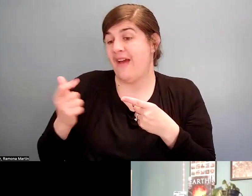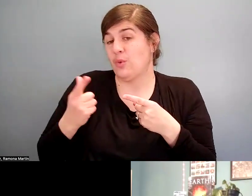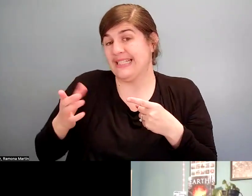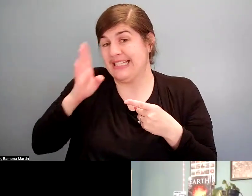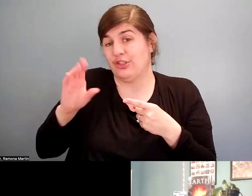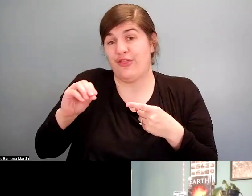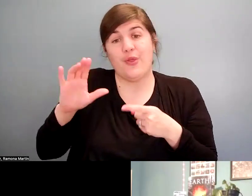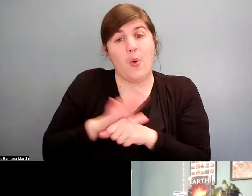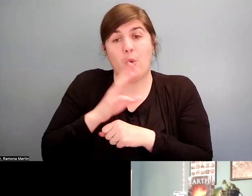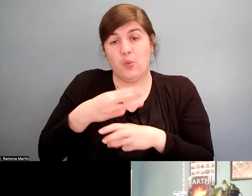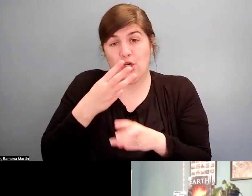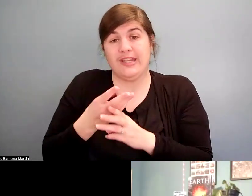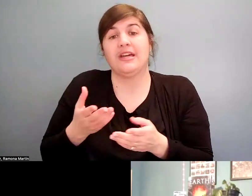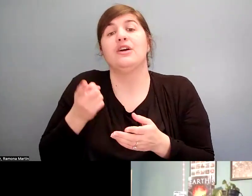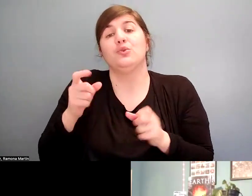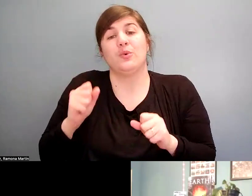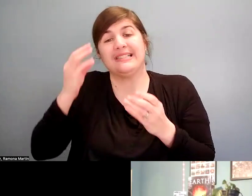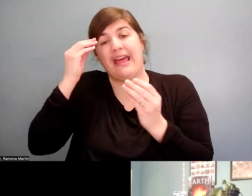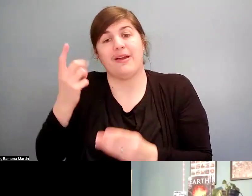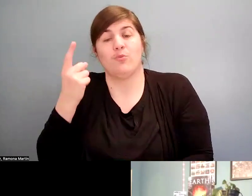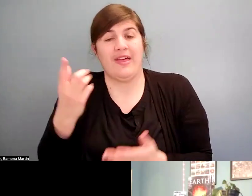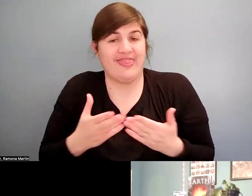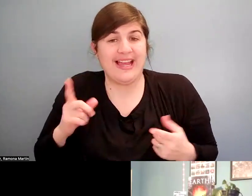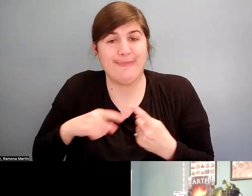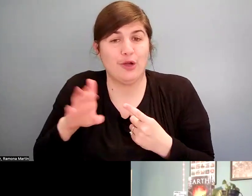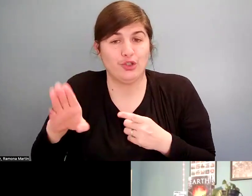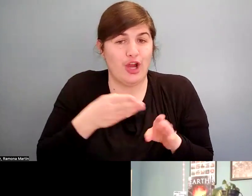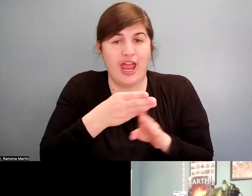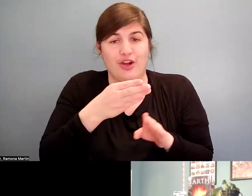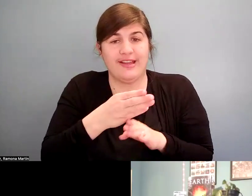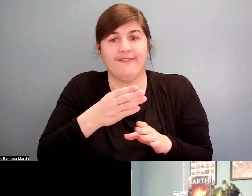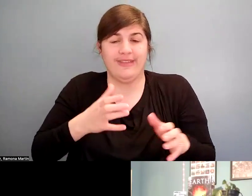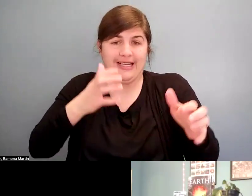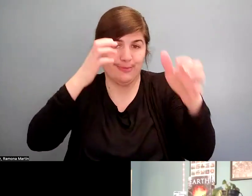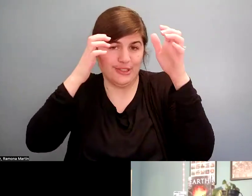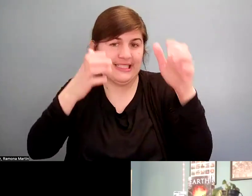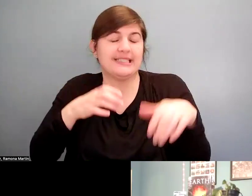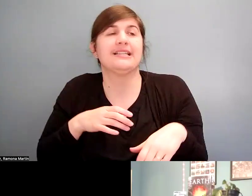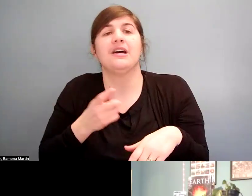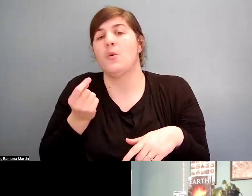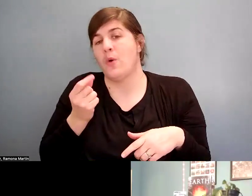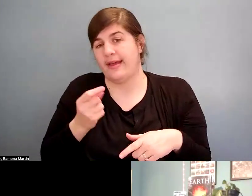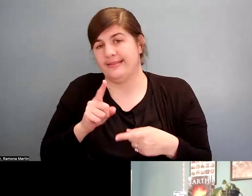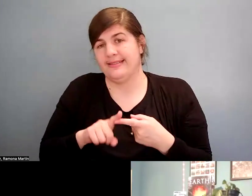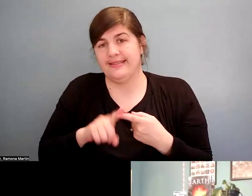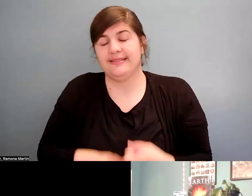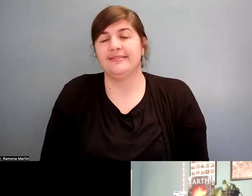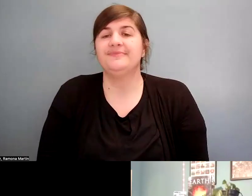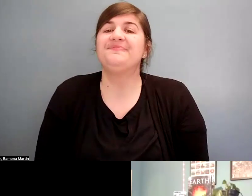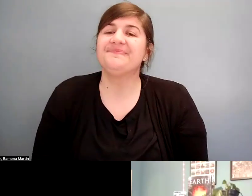whole world and you could ask or you could tell them one thing about your area of expertise or from within your area of expertise, what would that be?